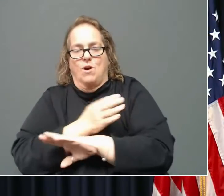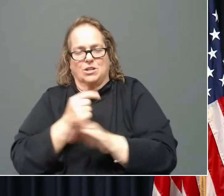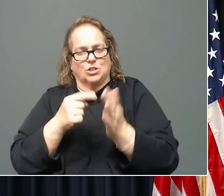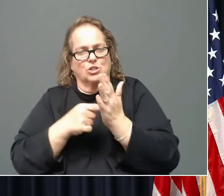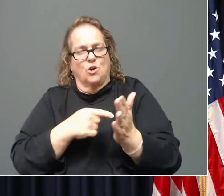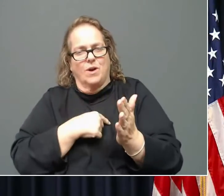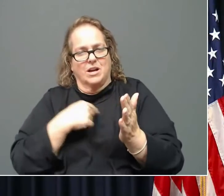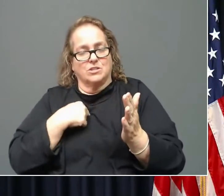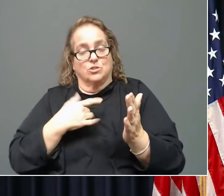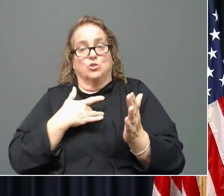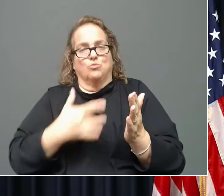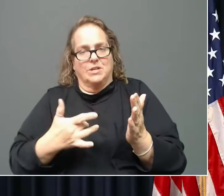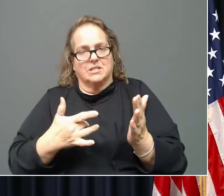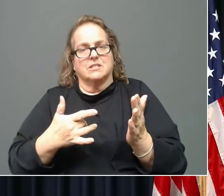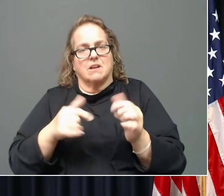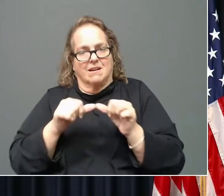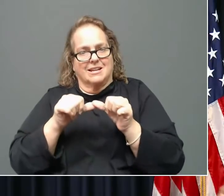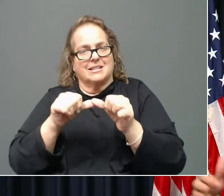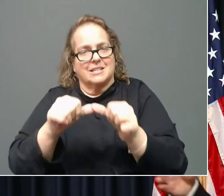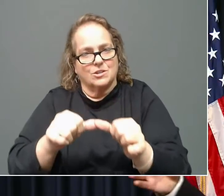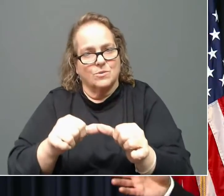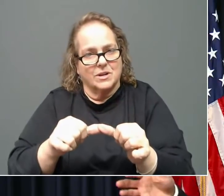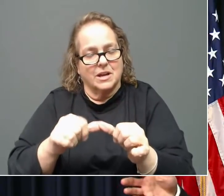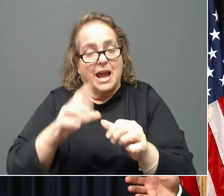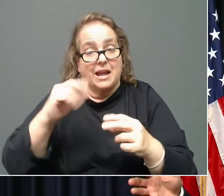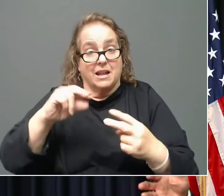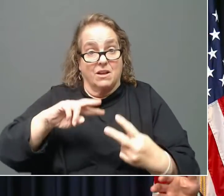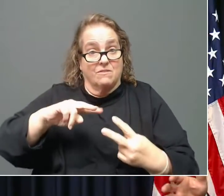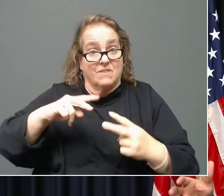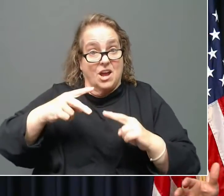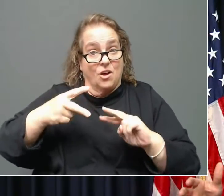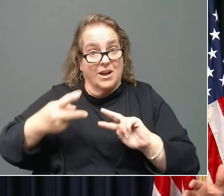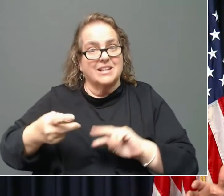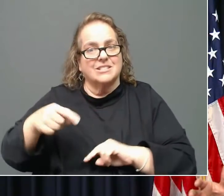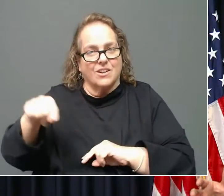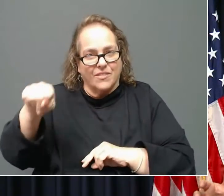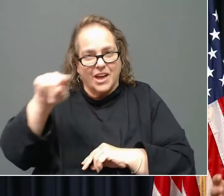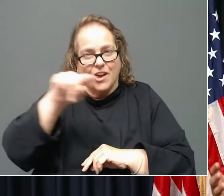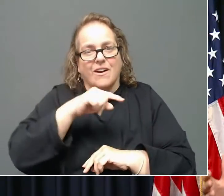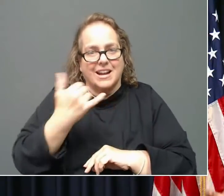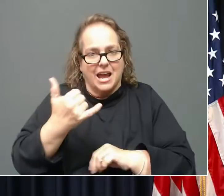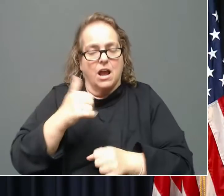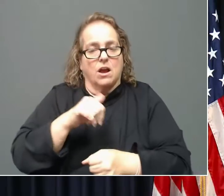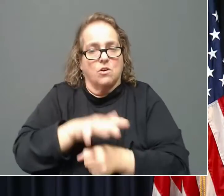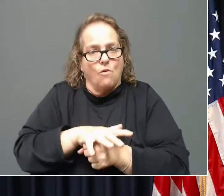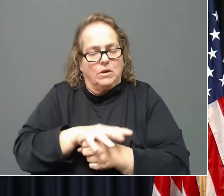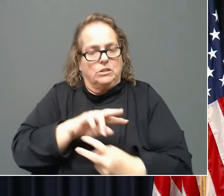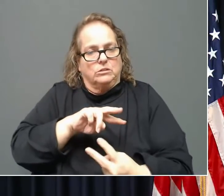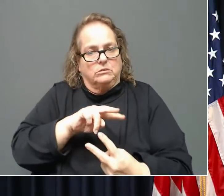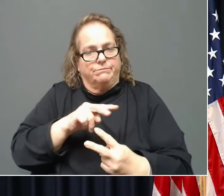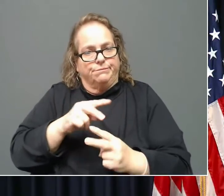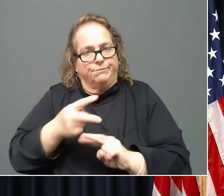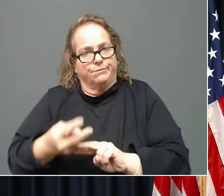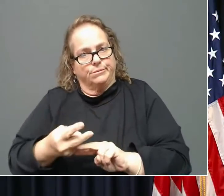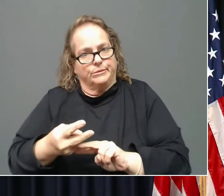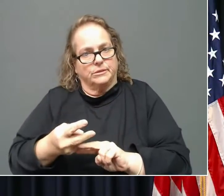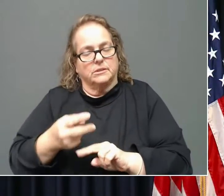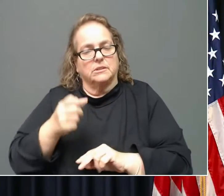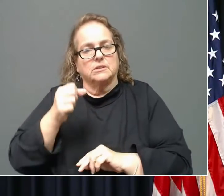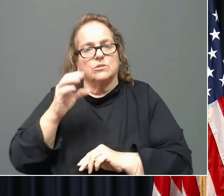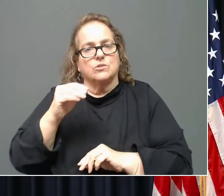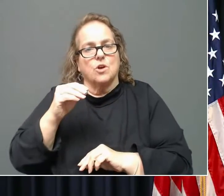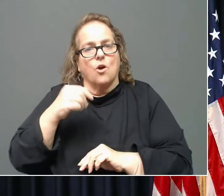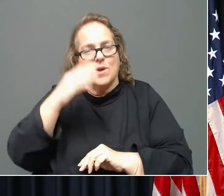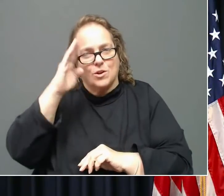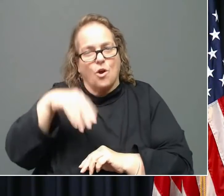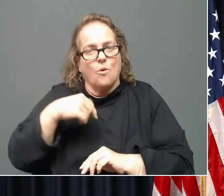there. The variants may become a bigger and bigger portion and be more aggressive, but we know we've got more than 4 or 5 cases